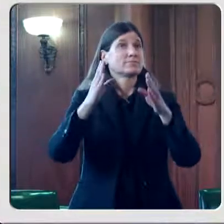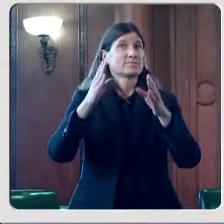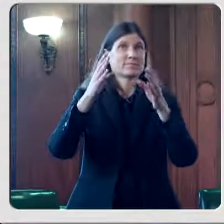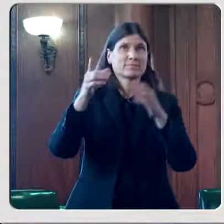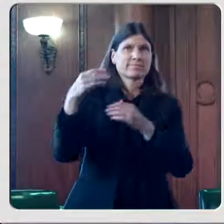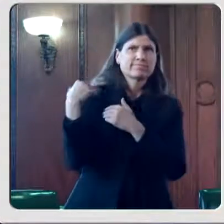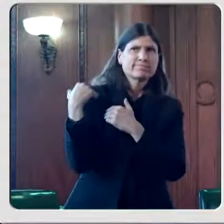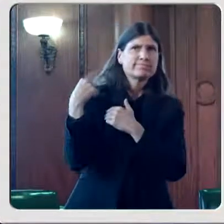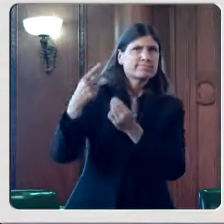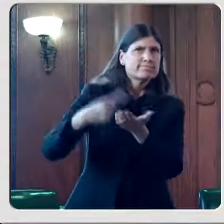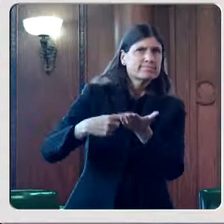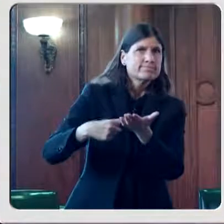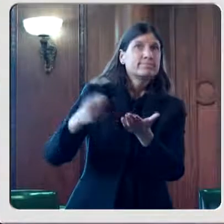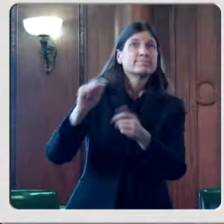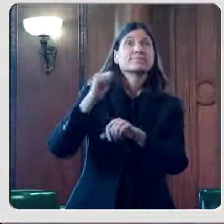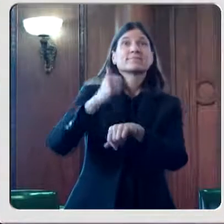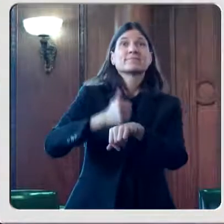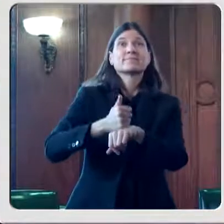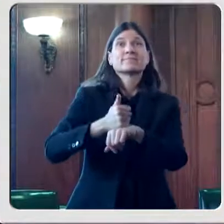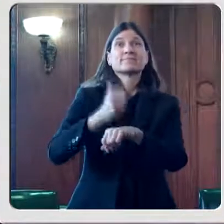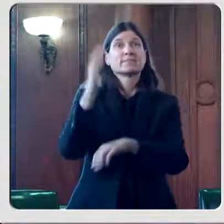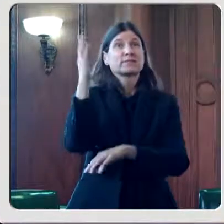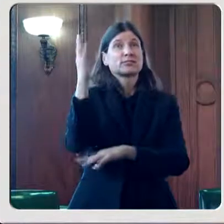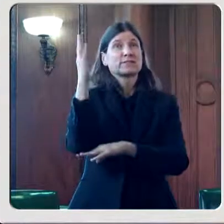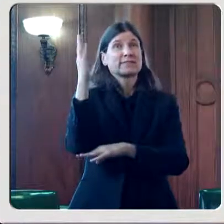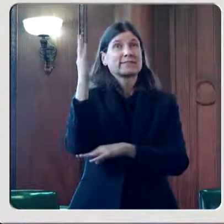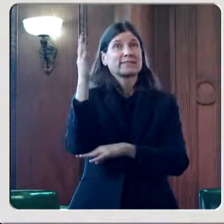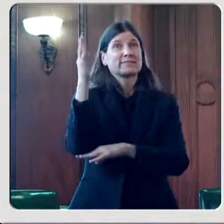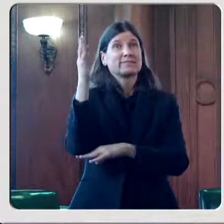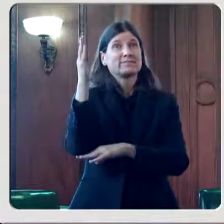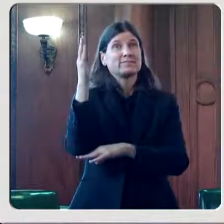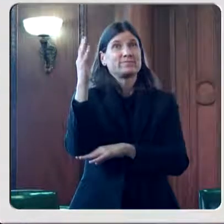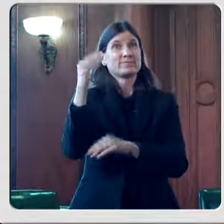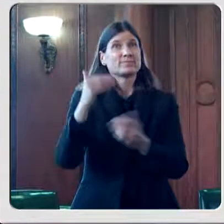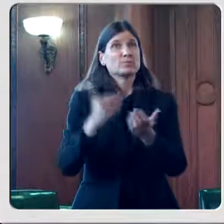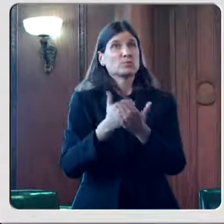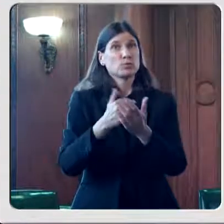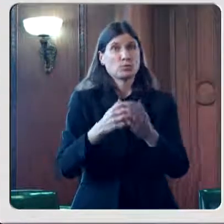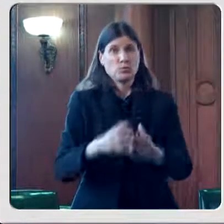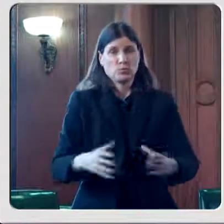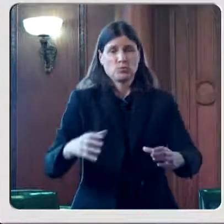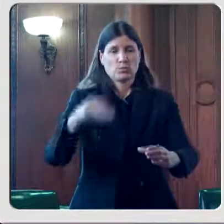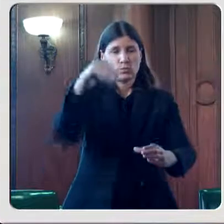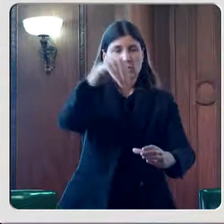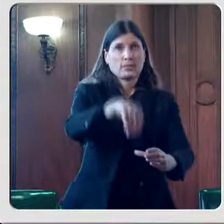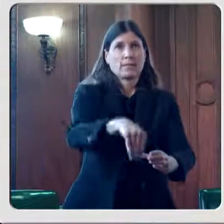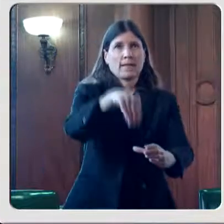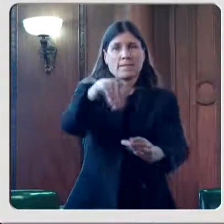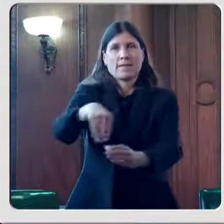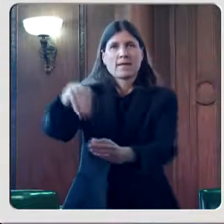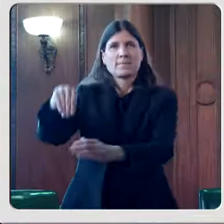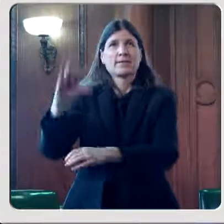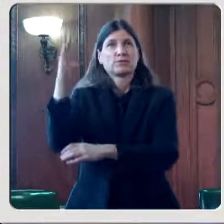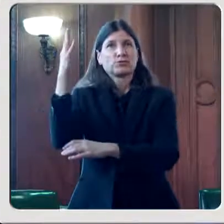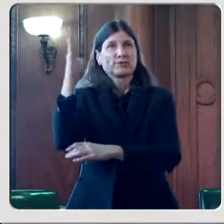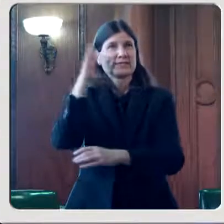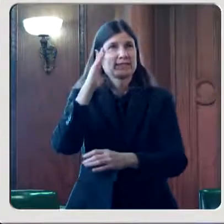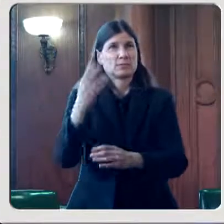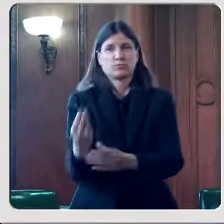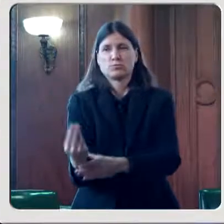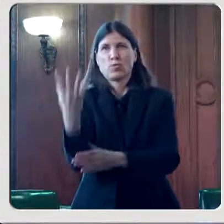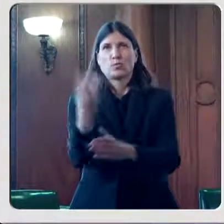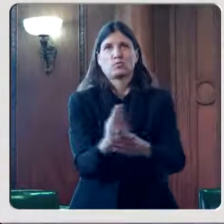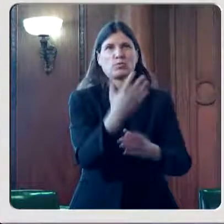Highland Rail Trail, Bike Trail. I want to thank Representative Pupolo and Representative Williams for